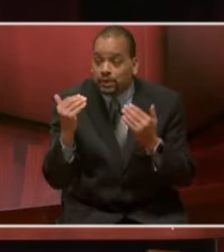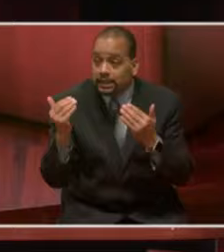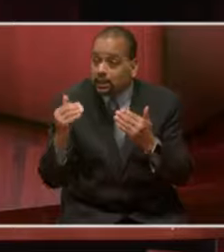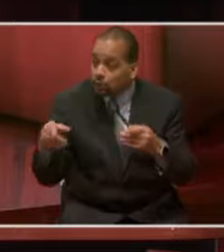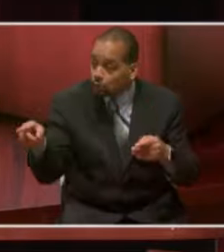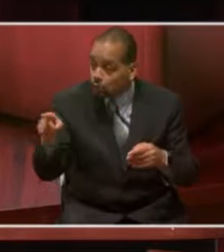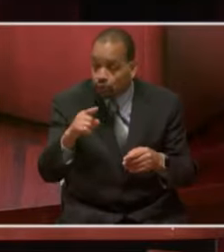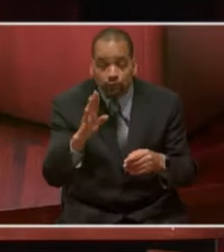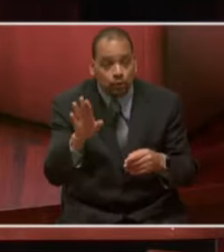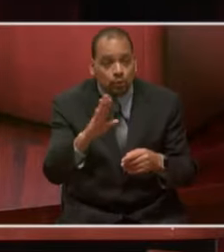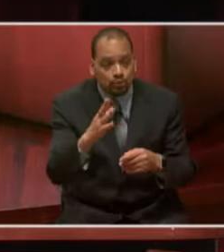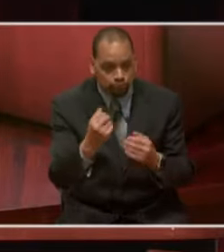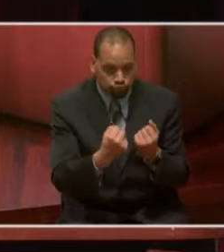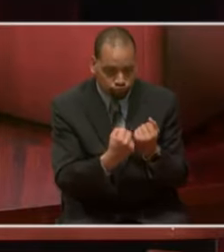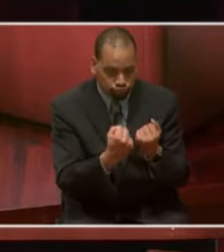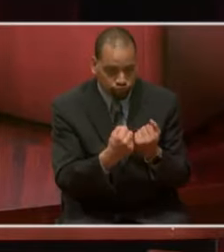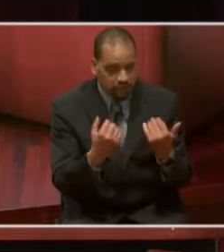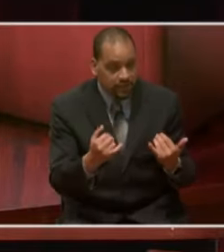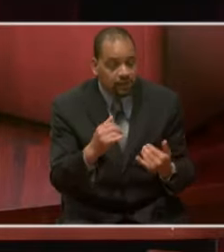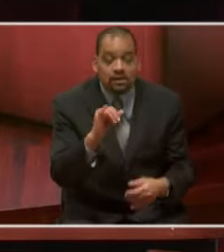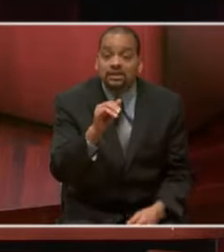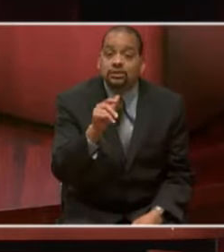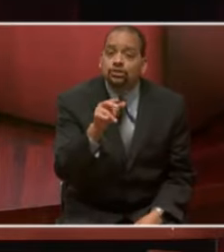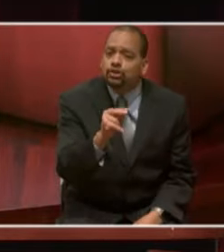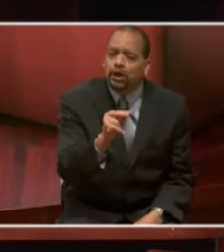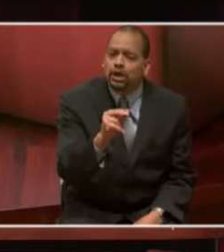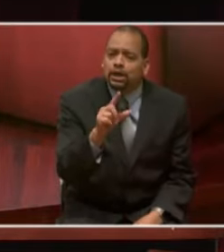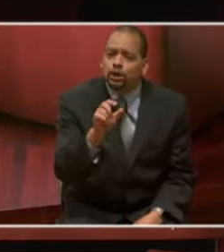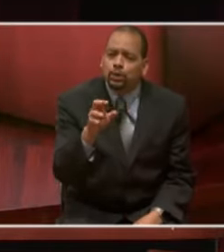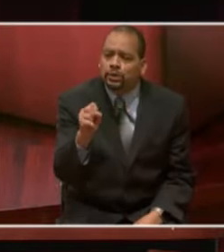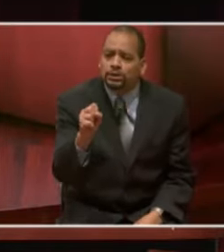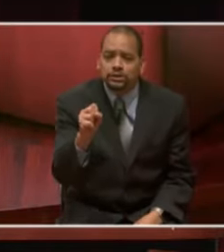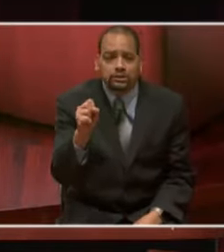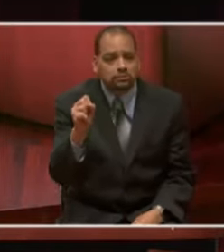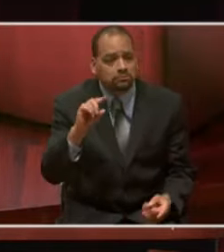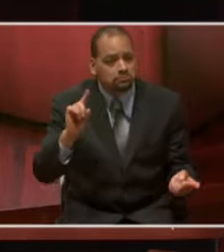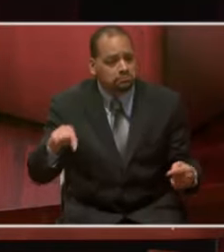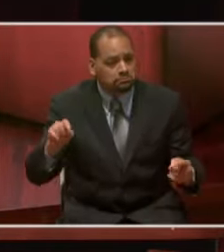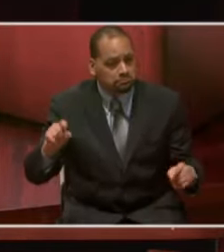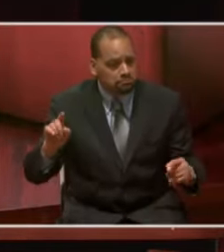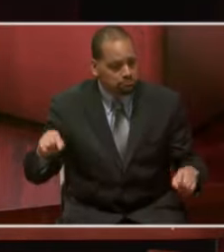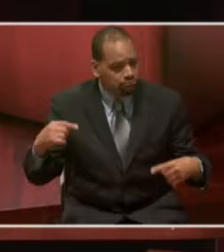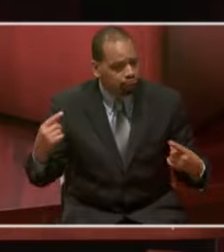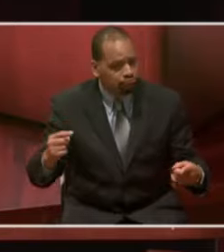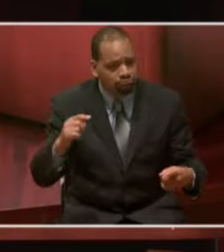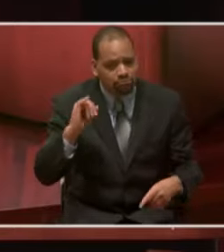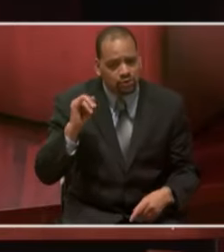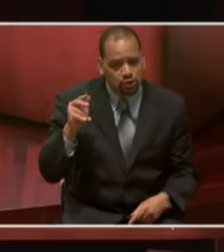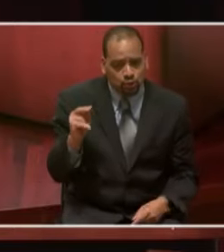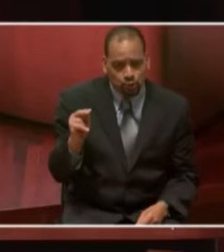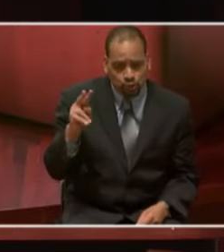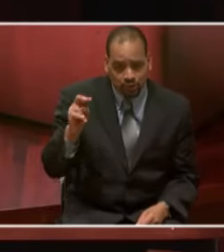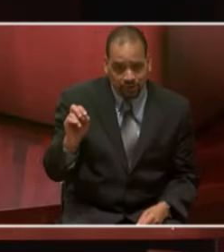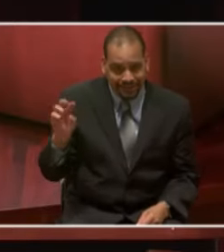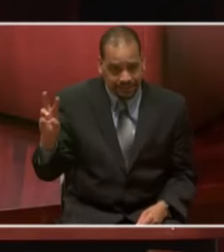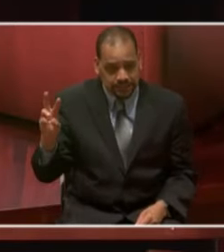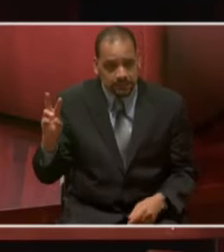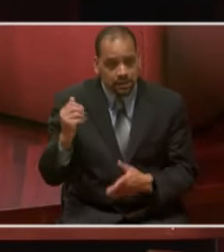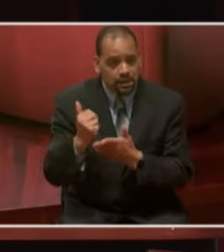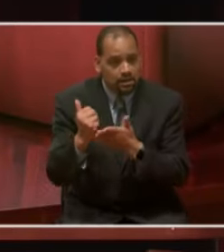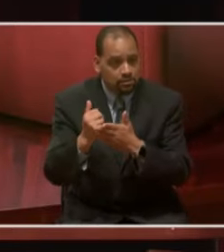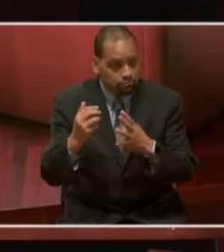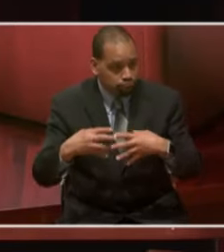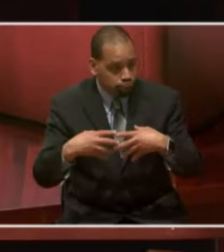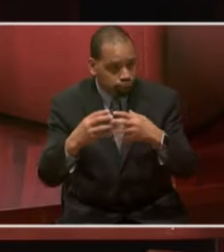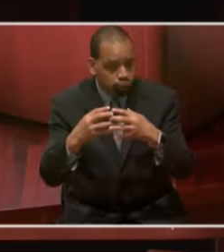Democratic leadership and today is a senior member of the important House Ways and Means Committee. Joining Congressman Lewis in